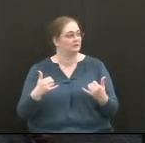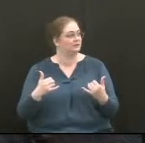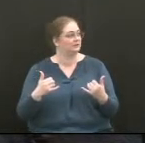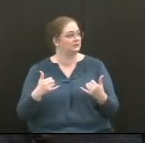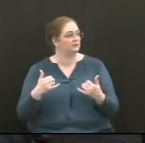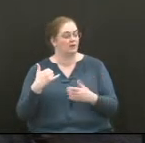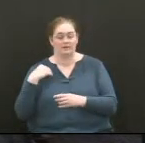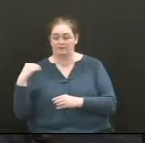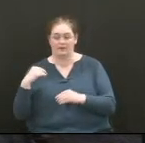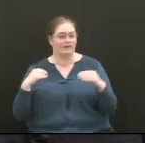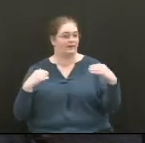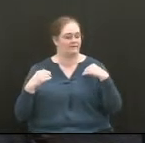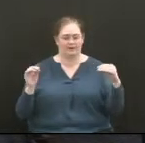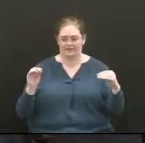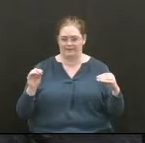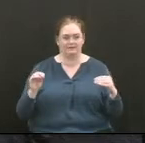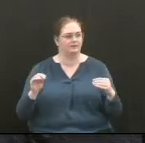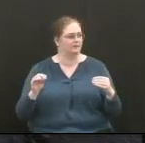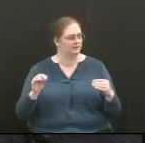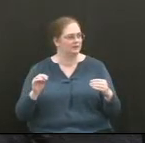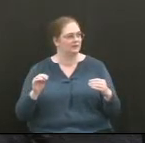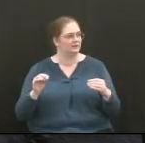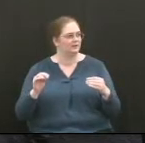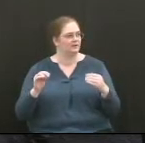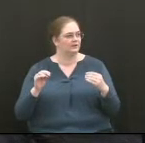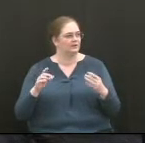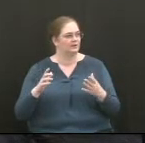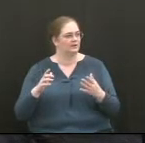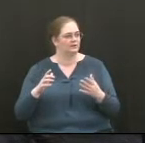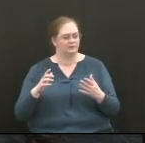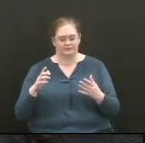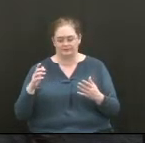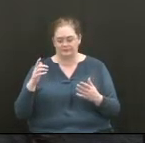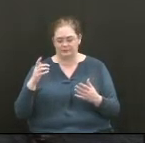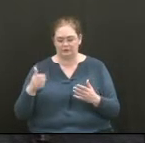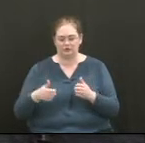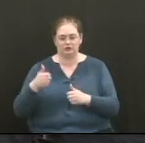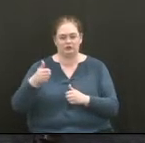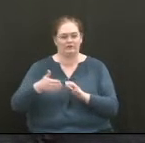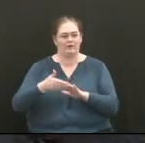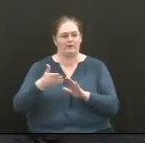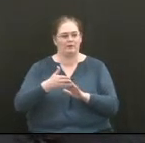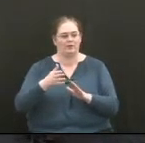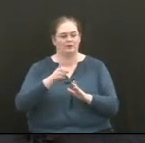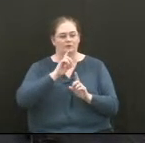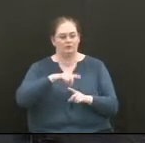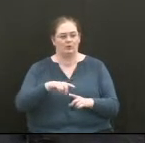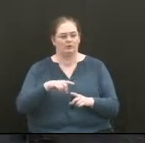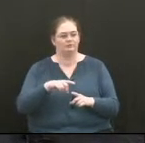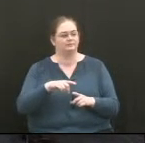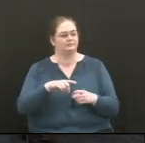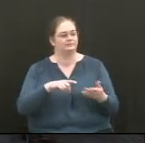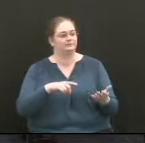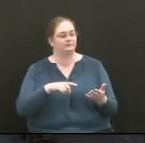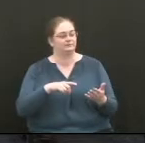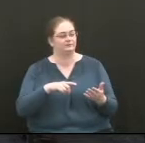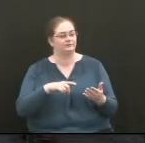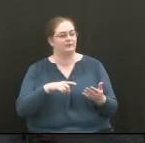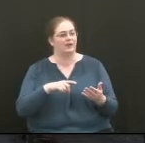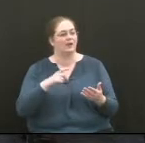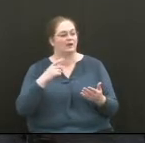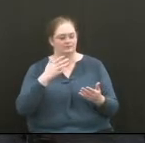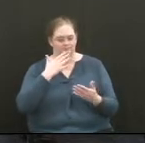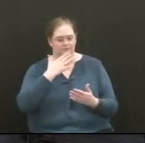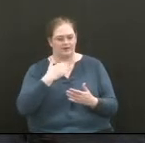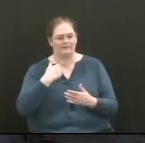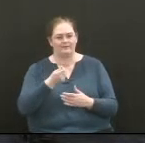not, ma'am. I have none. Okay. Chief Operating Officer's report, Ms. McKevitt. Thank you, Commissioner. I have a few